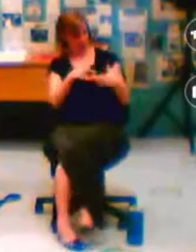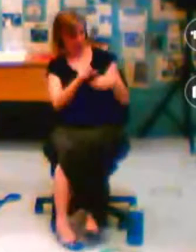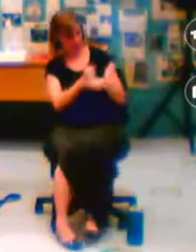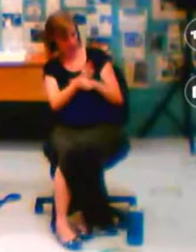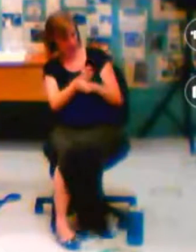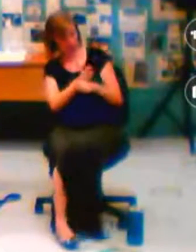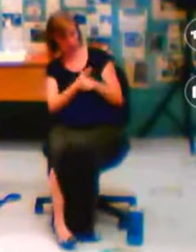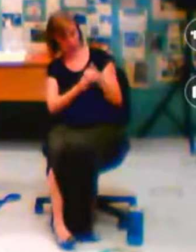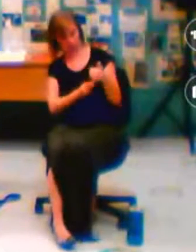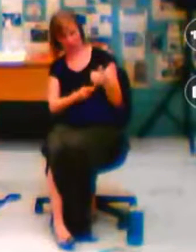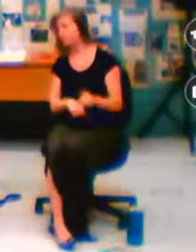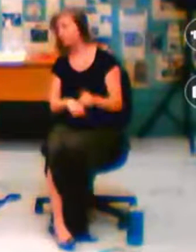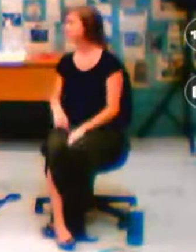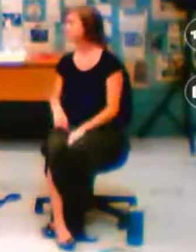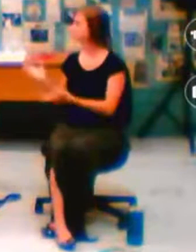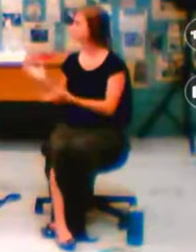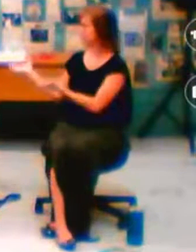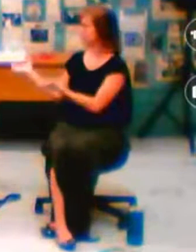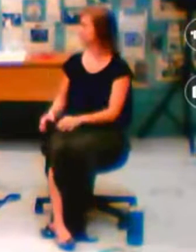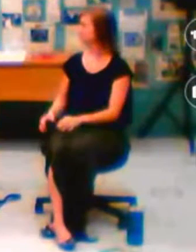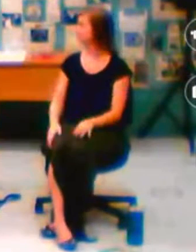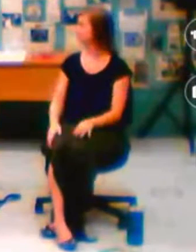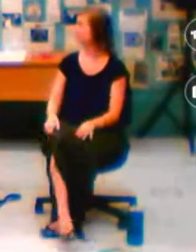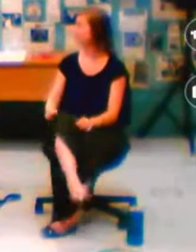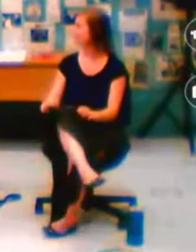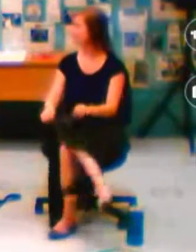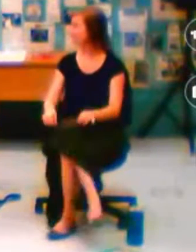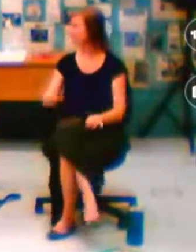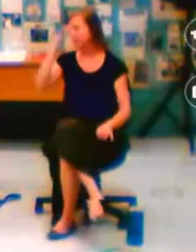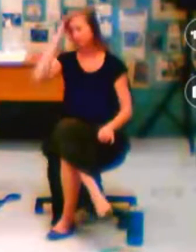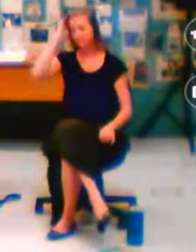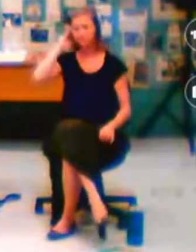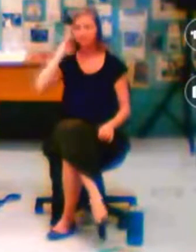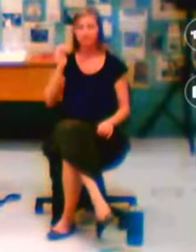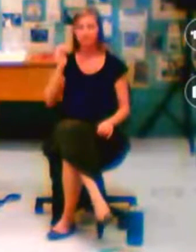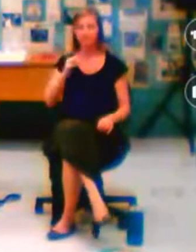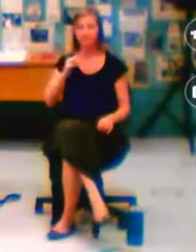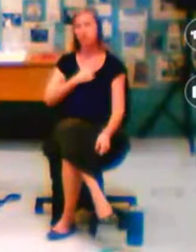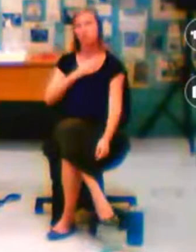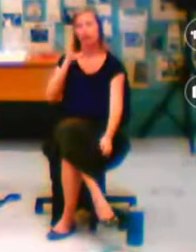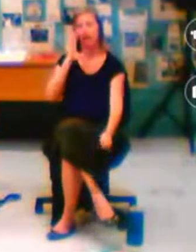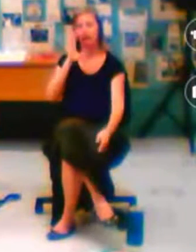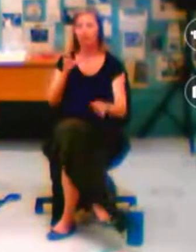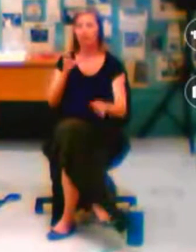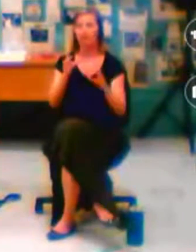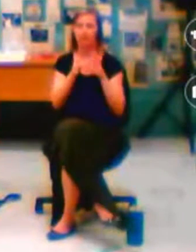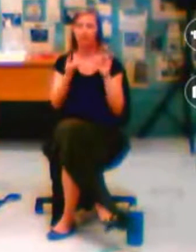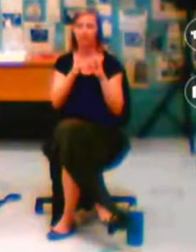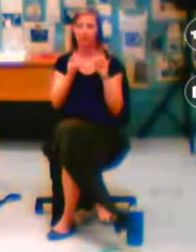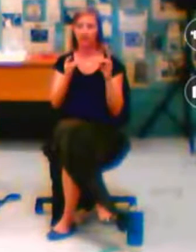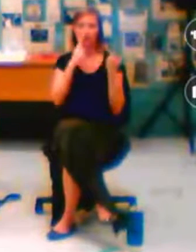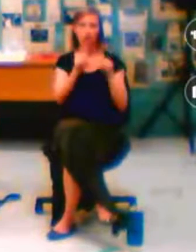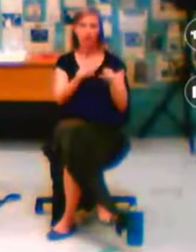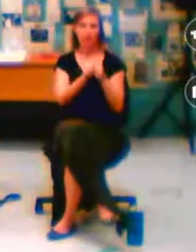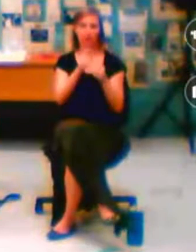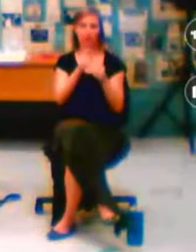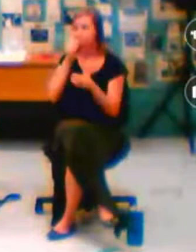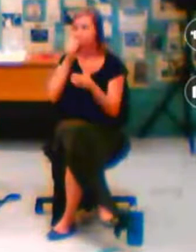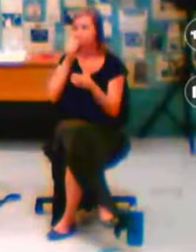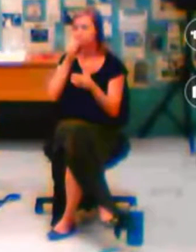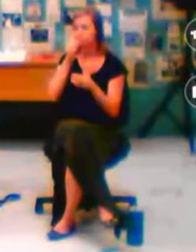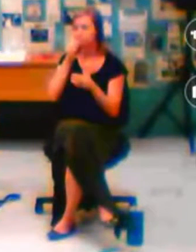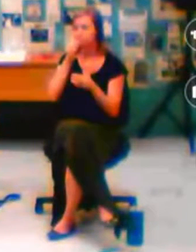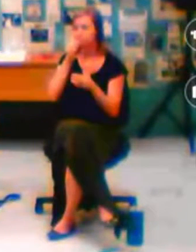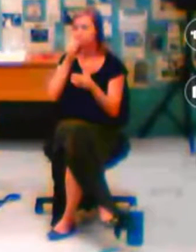ways to make a nice healthy profit. And could Colorado Care in some way help move us in a more efficient direction? Is